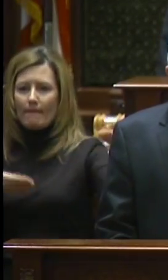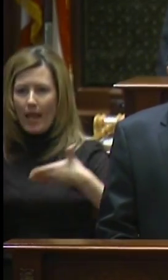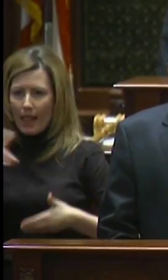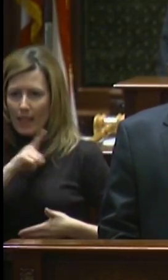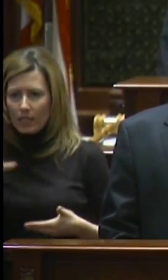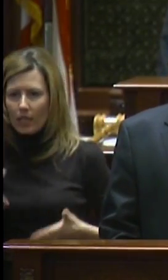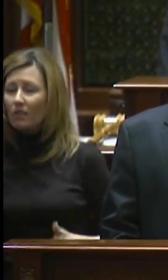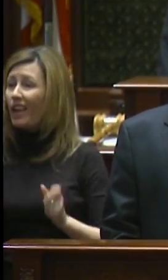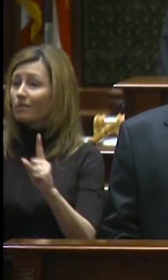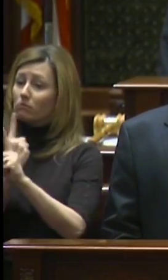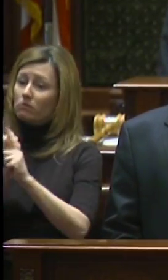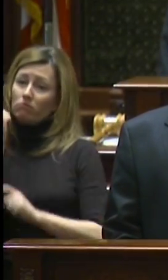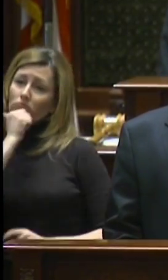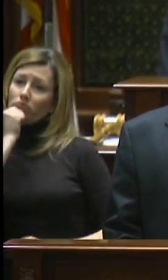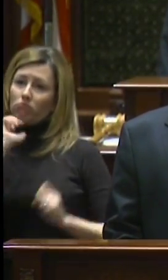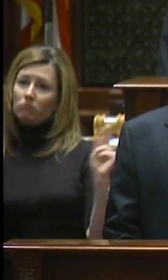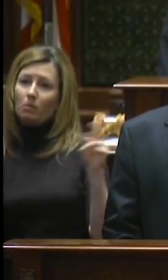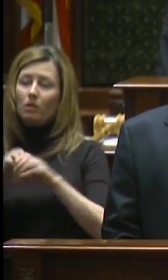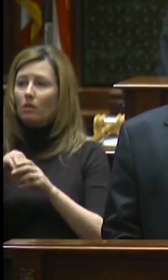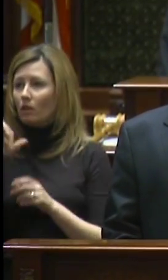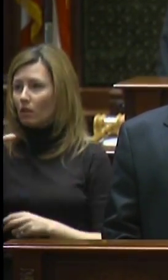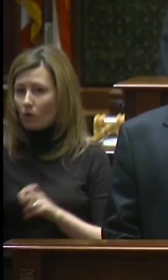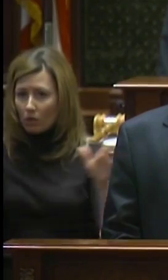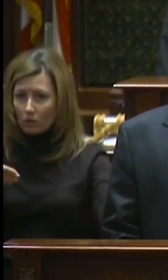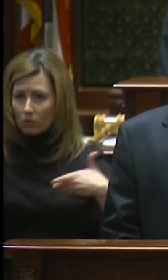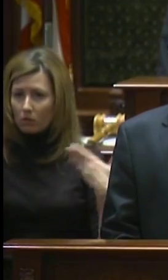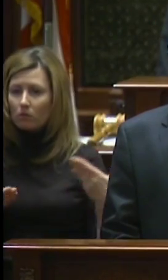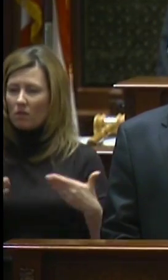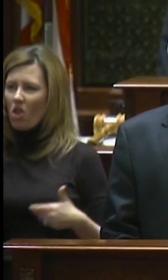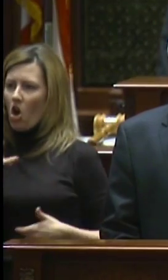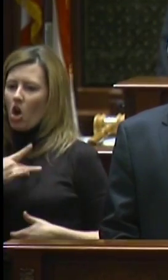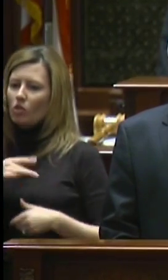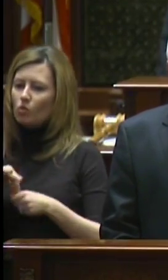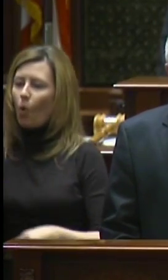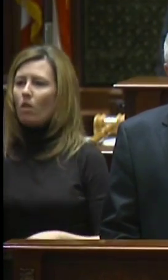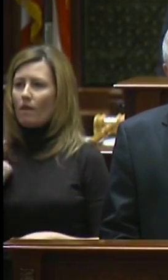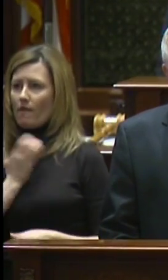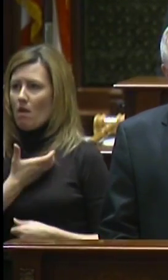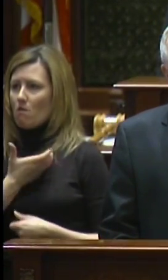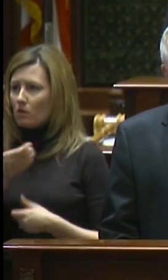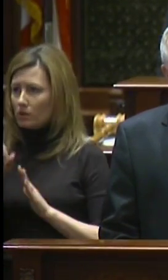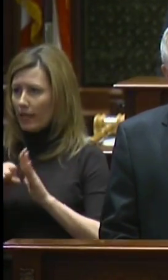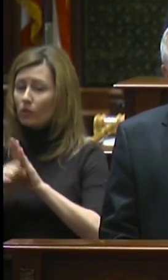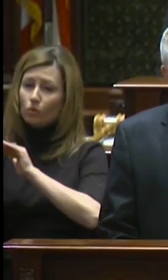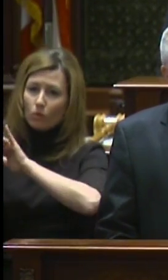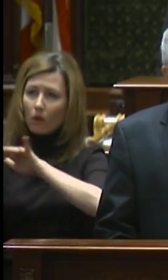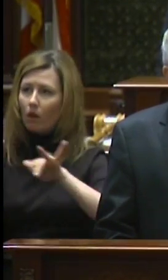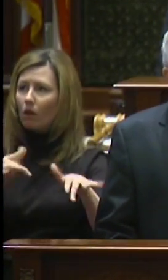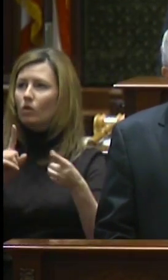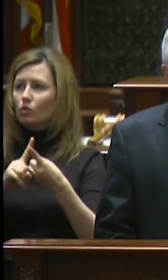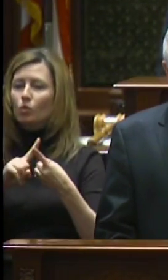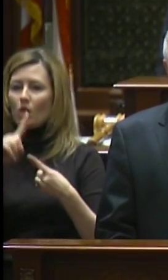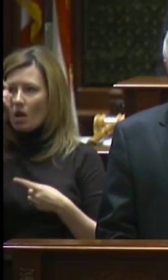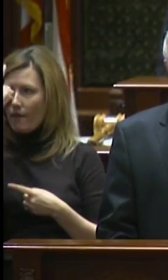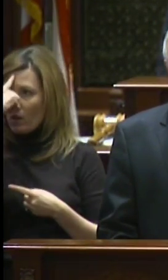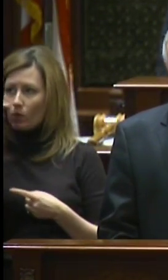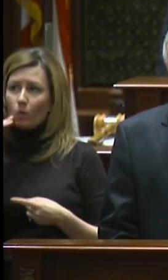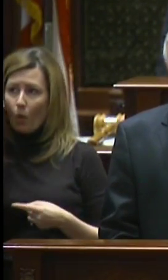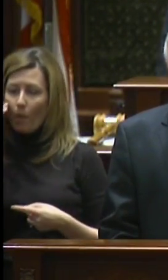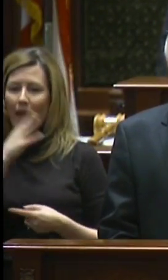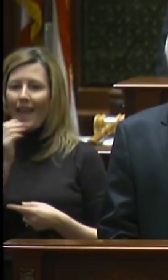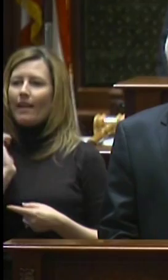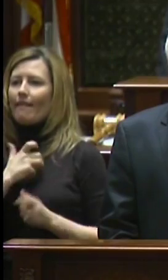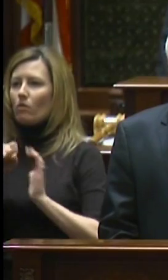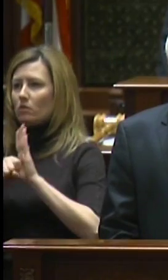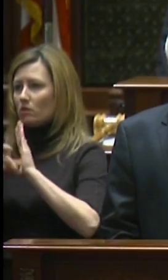as ordinary everyday people in Illinois, the heart and soul of our state, to come to the governor's mansion and to come to our state